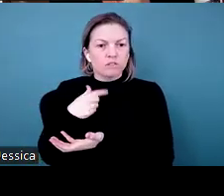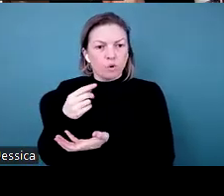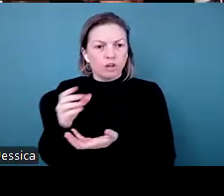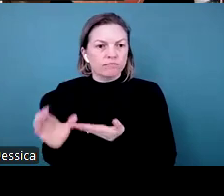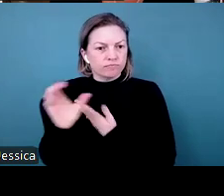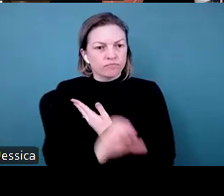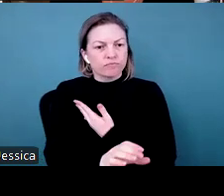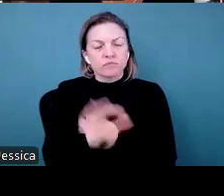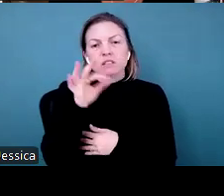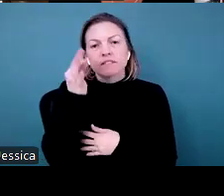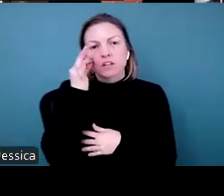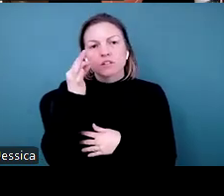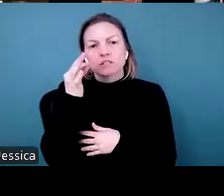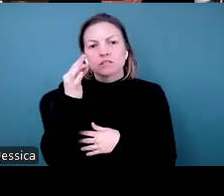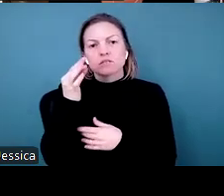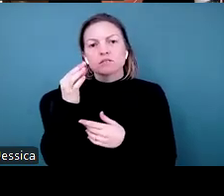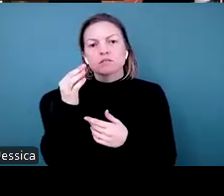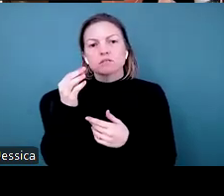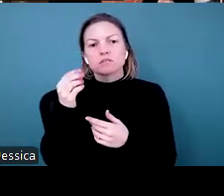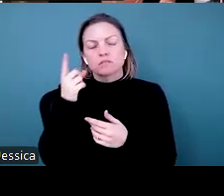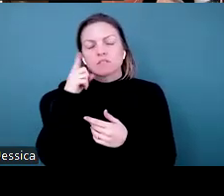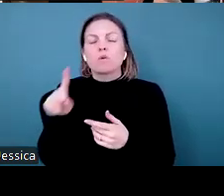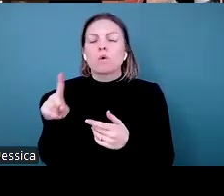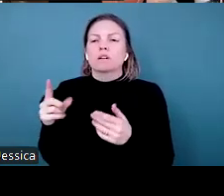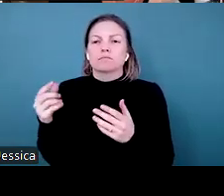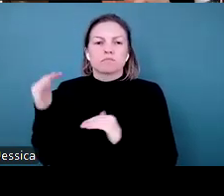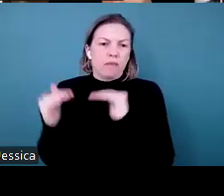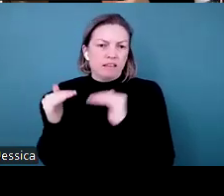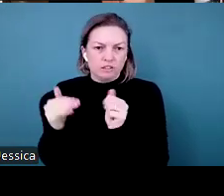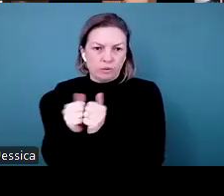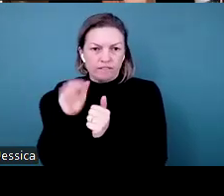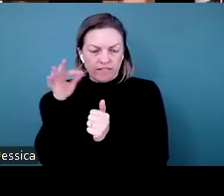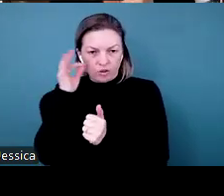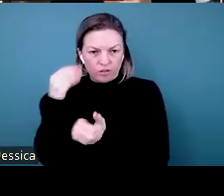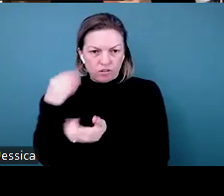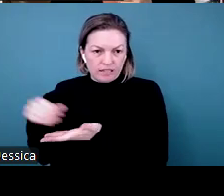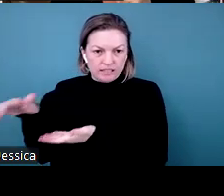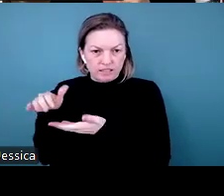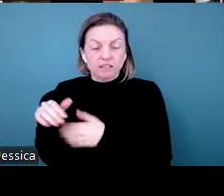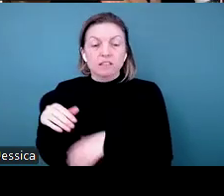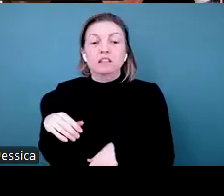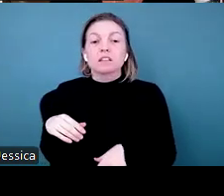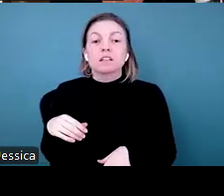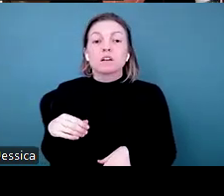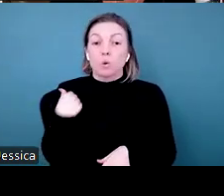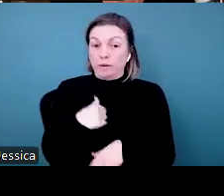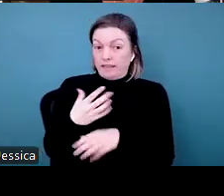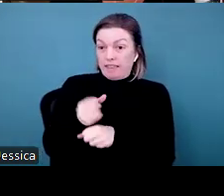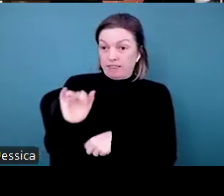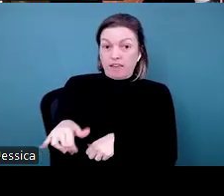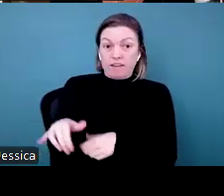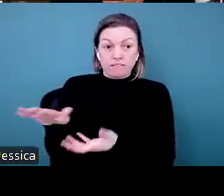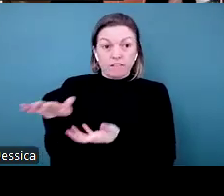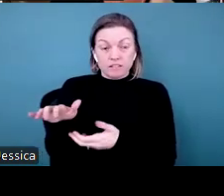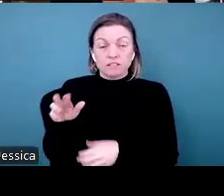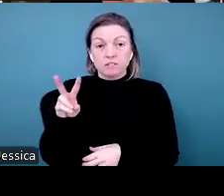funding. And so this actually, when the funds came about in 2001, it allowed us to